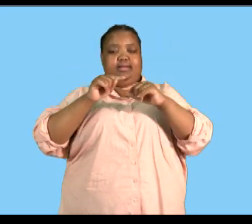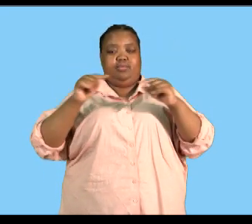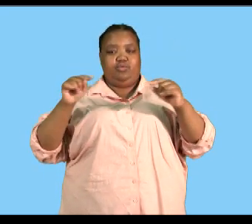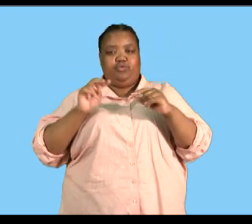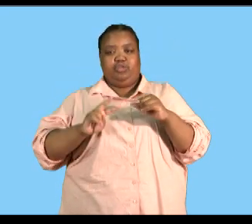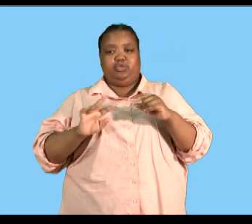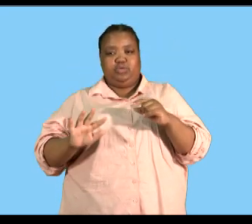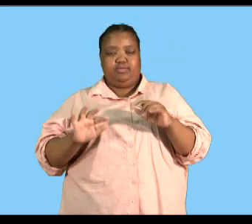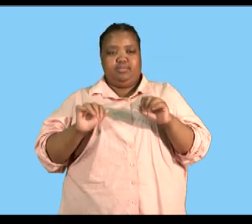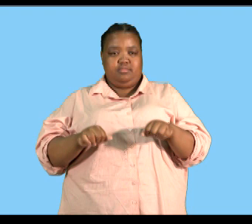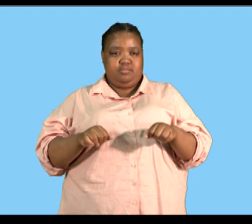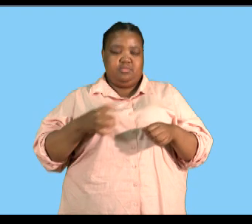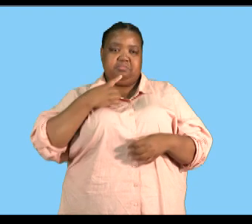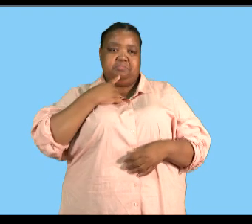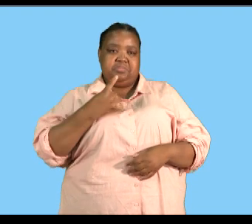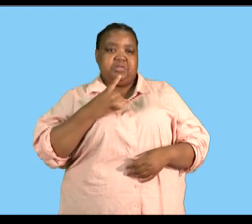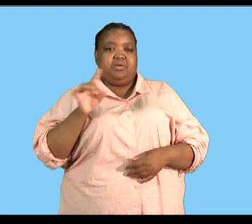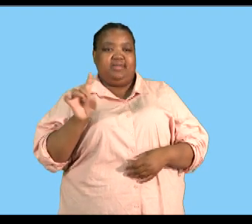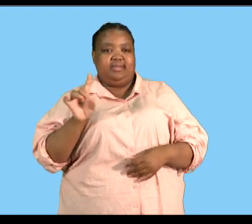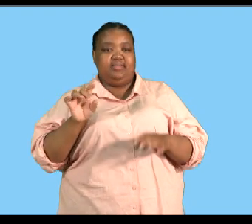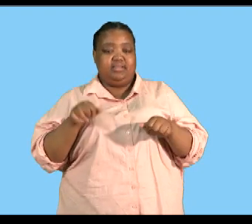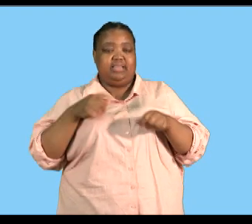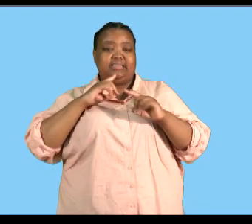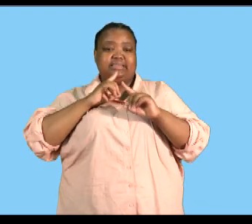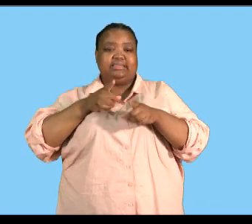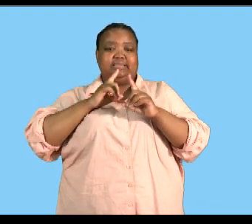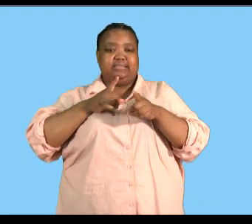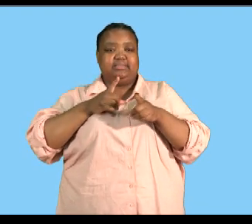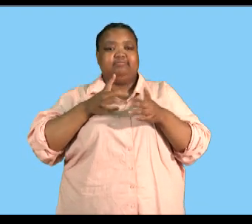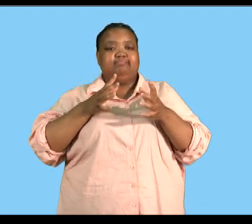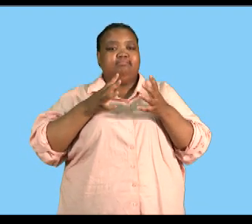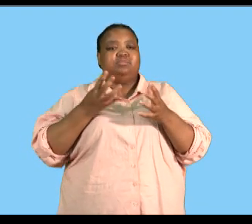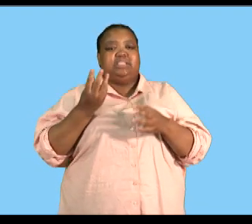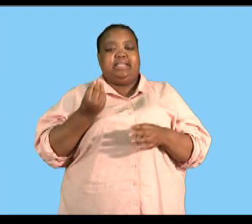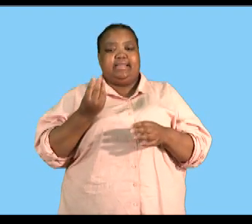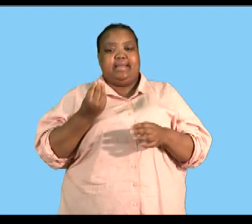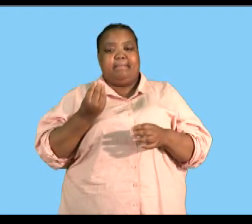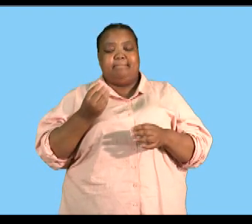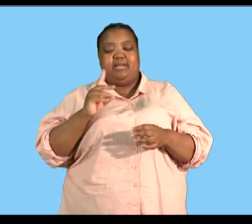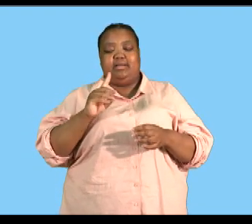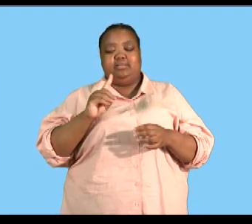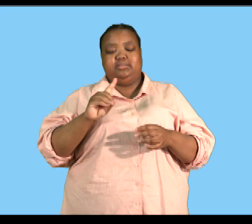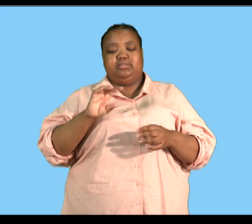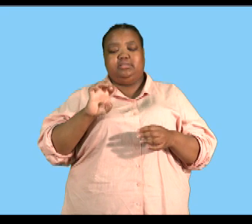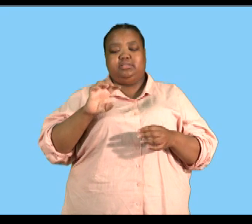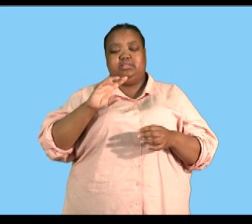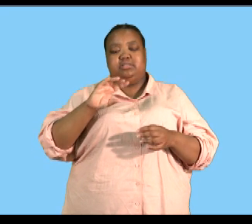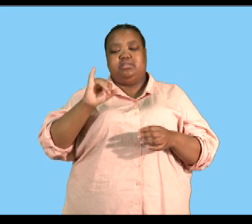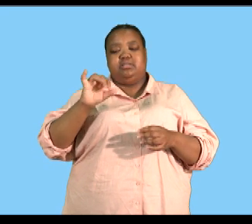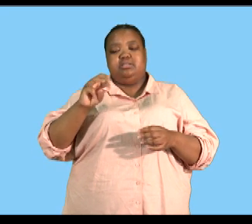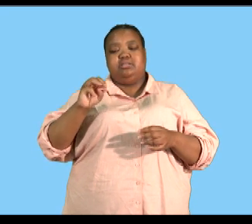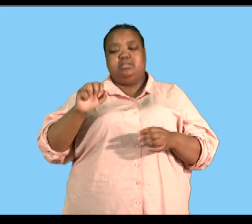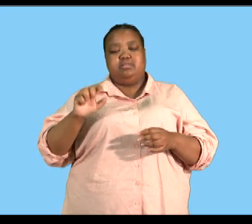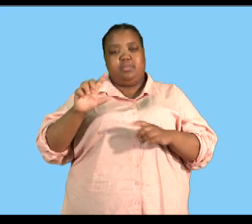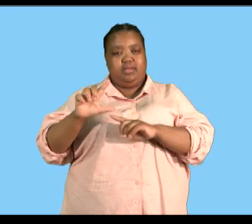25. So now they've said we must give our answer in decimal. So now having 9